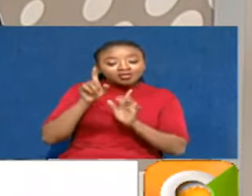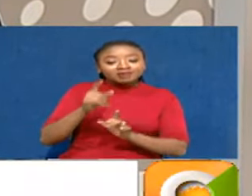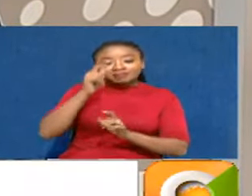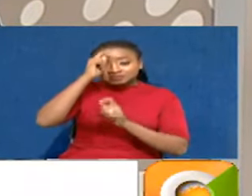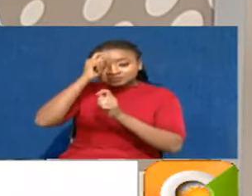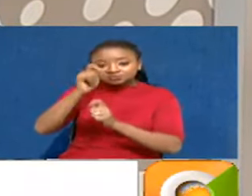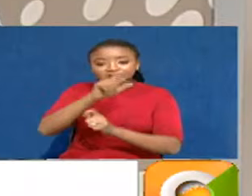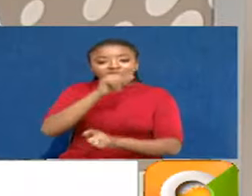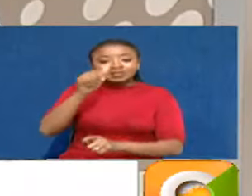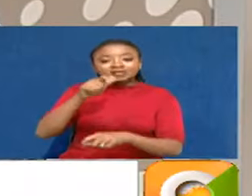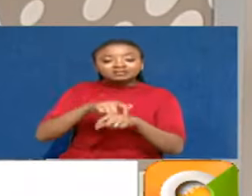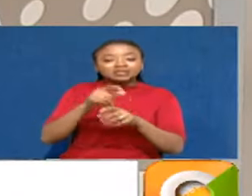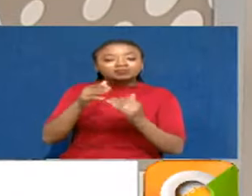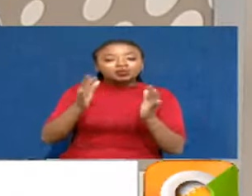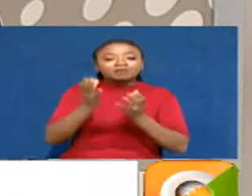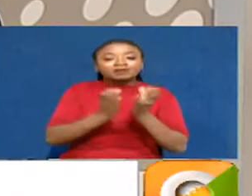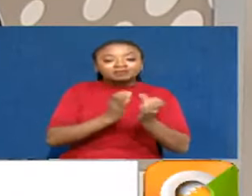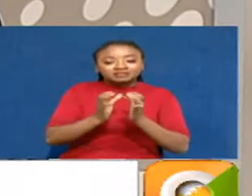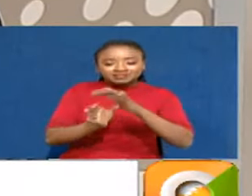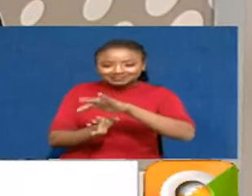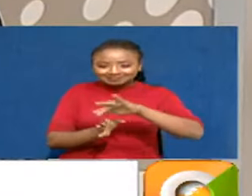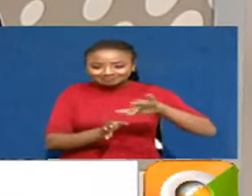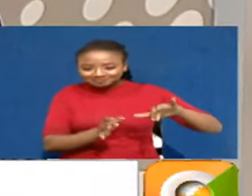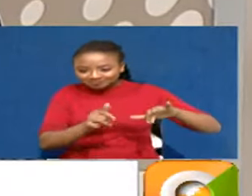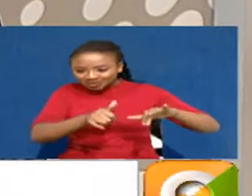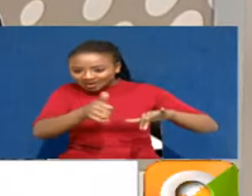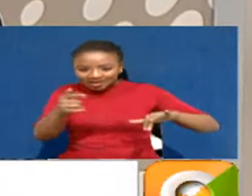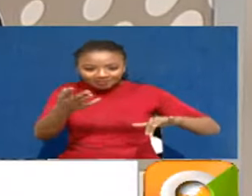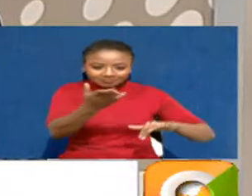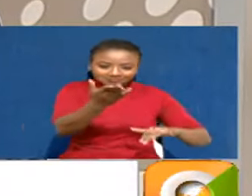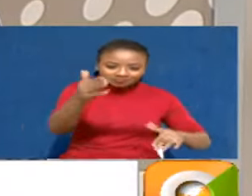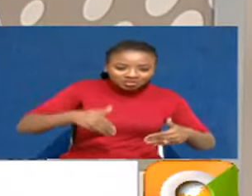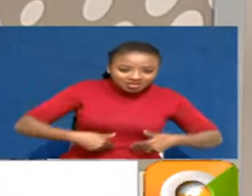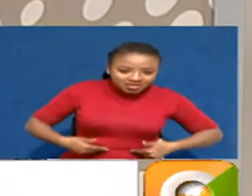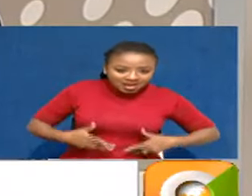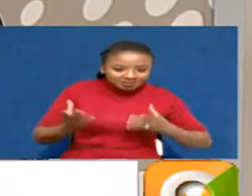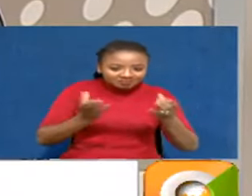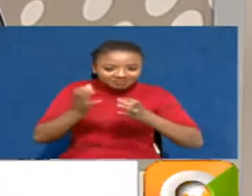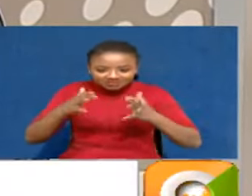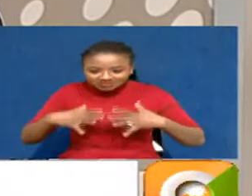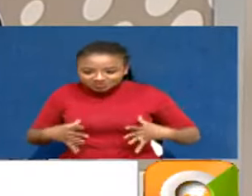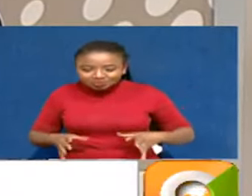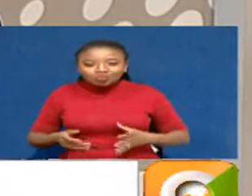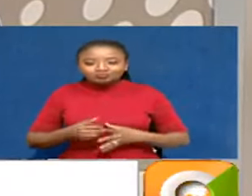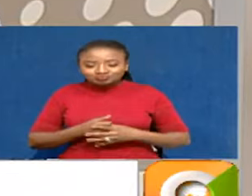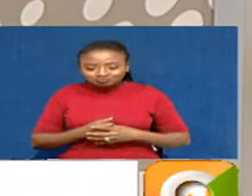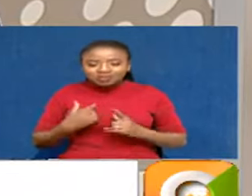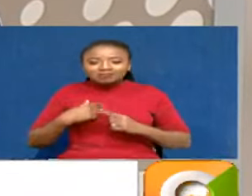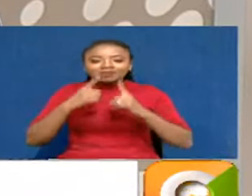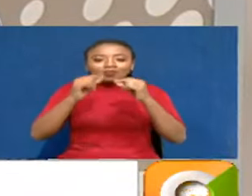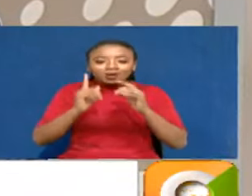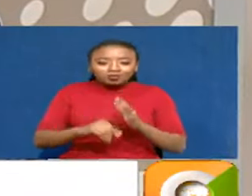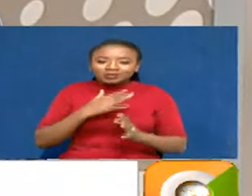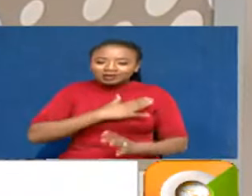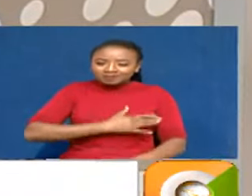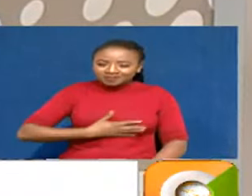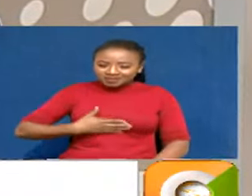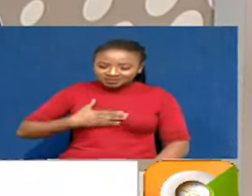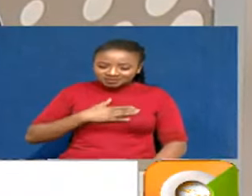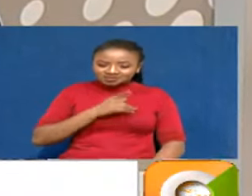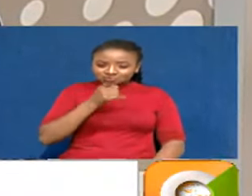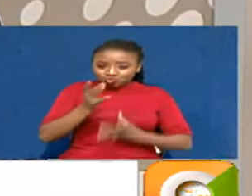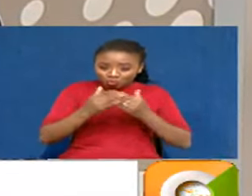when you are doing business. And to my fellow young entrepreneurs, all I can tell you is build your wealth